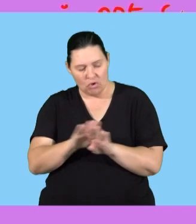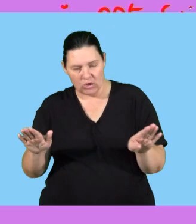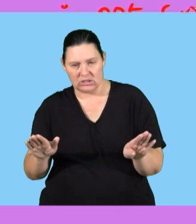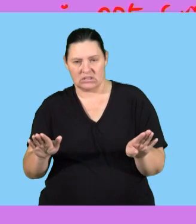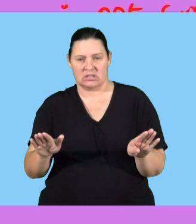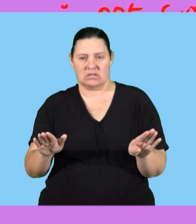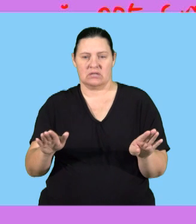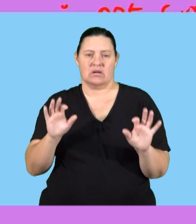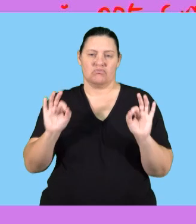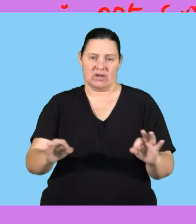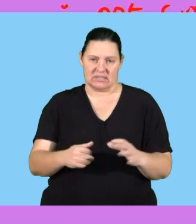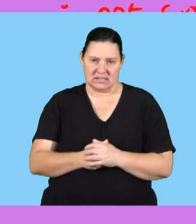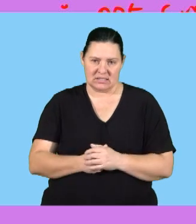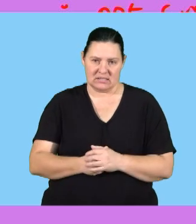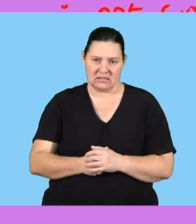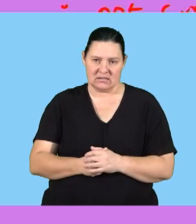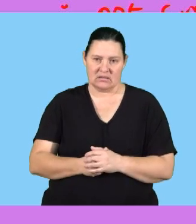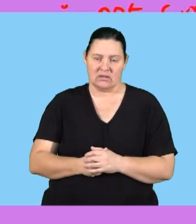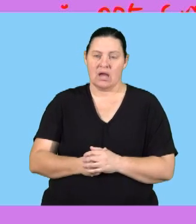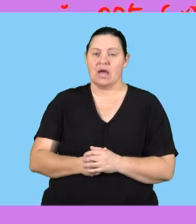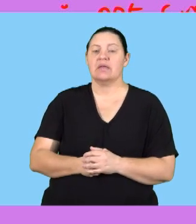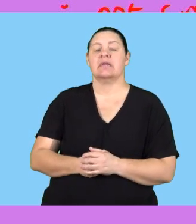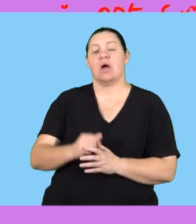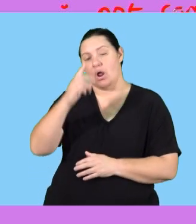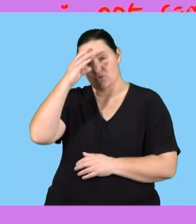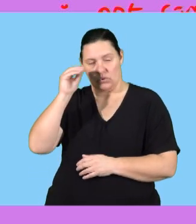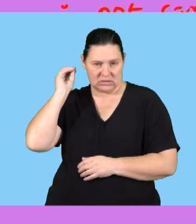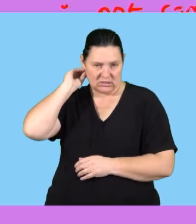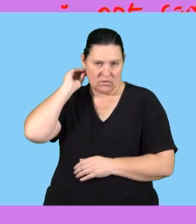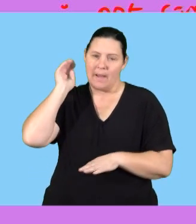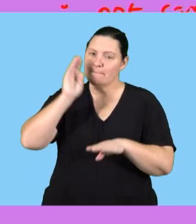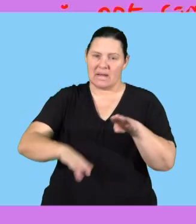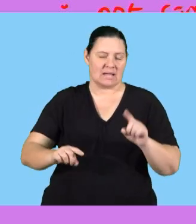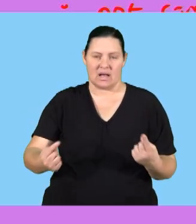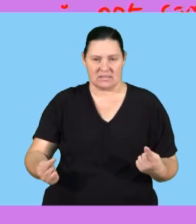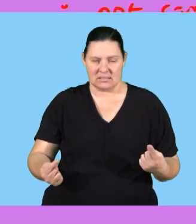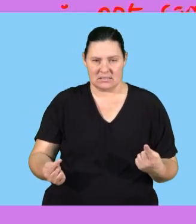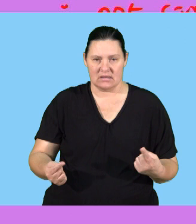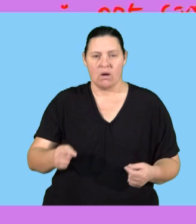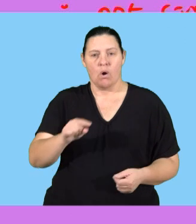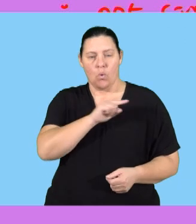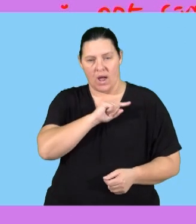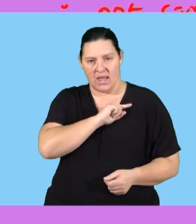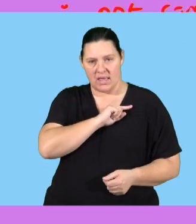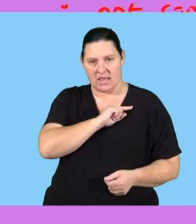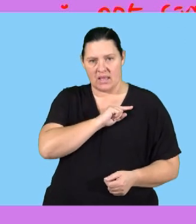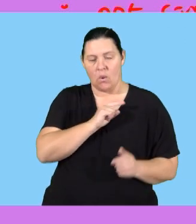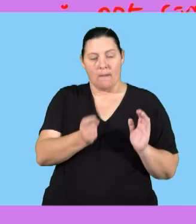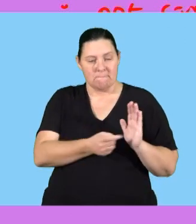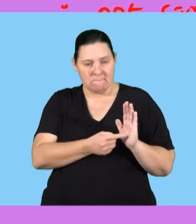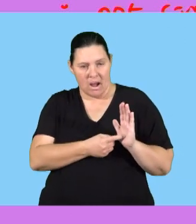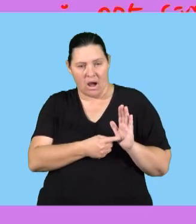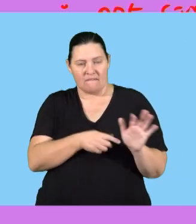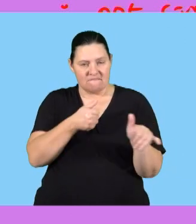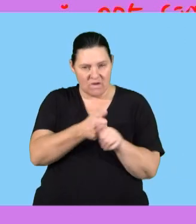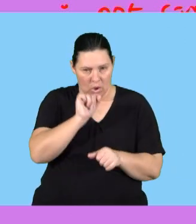not correct. And in this case, please note, we cannot penalize you because now we mark